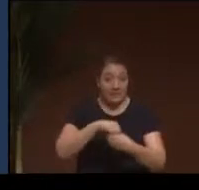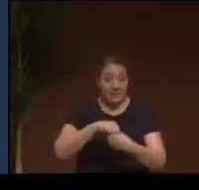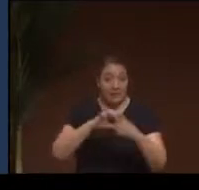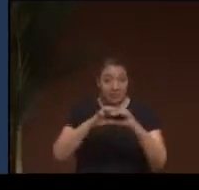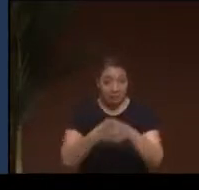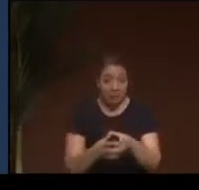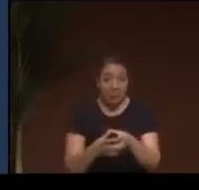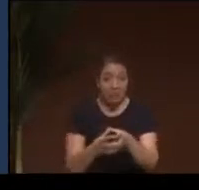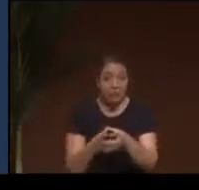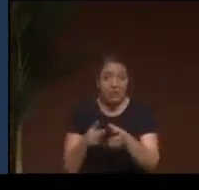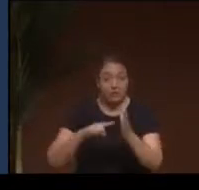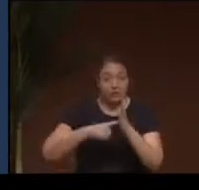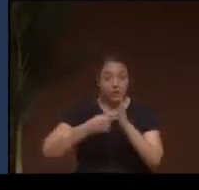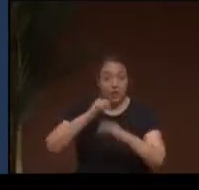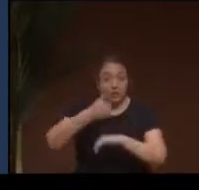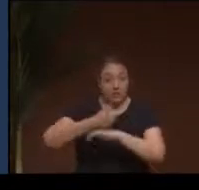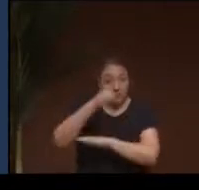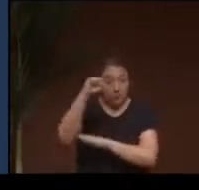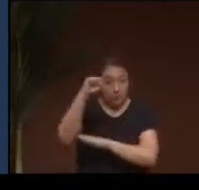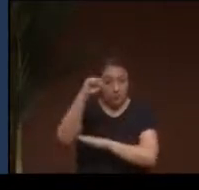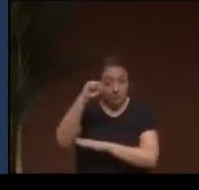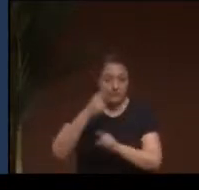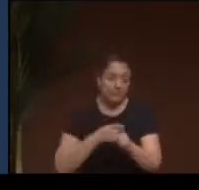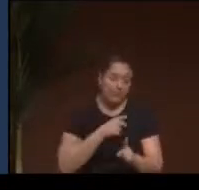you know, at least from my perspective, like I said.